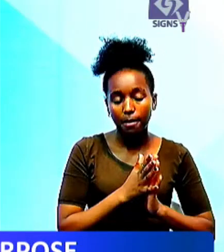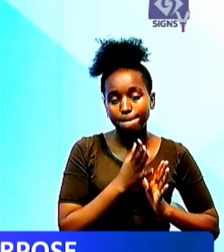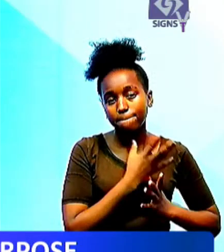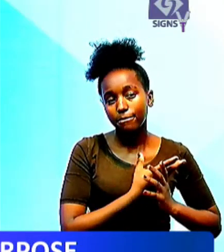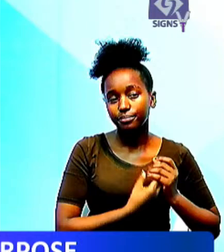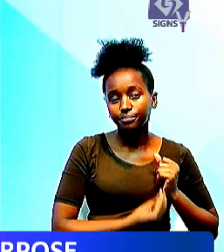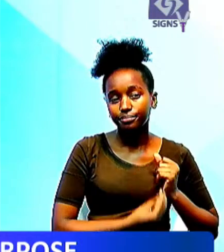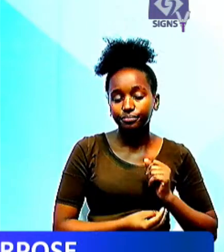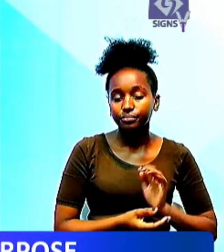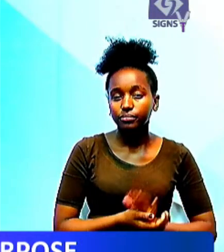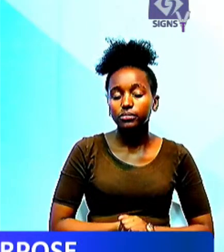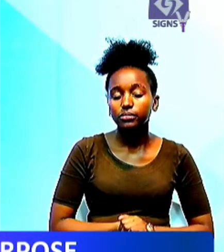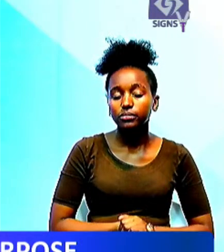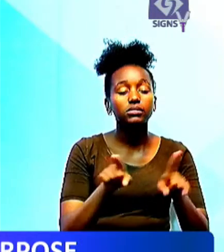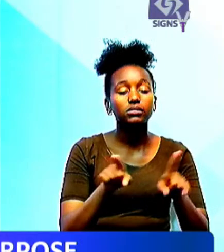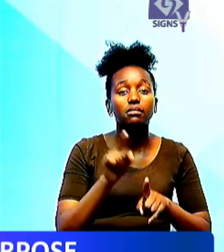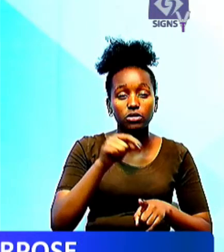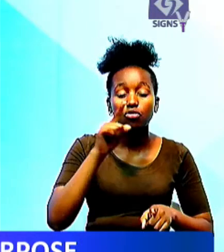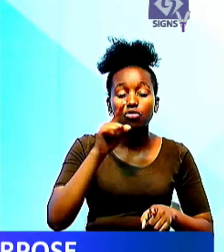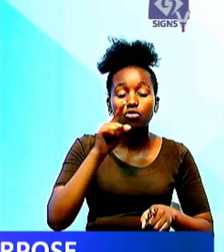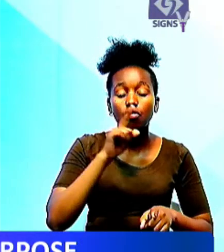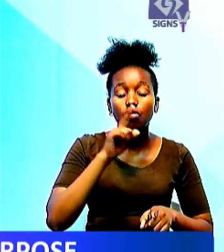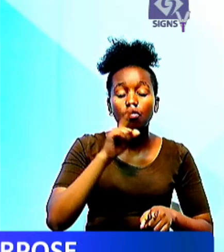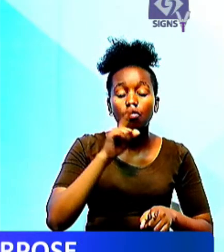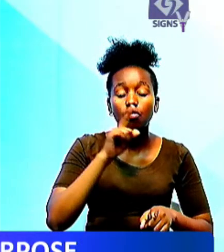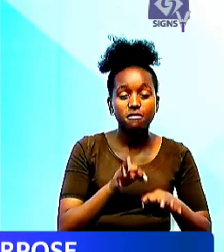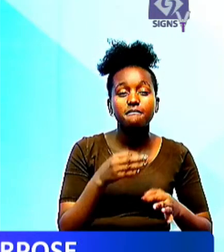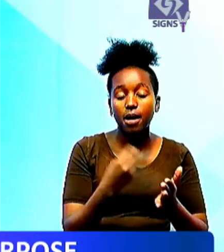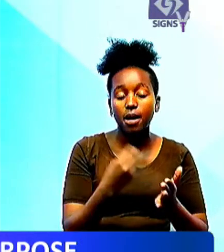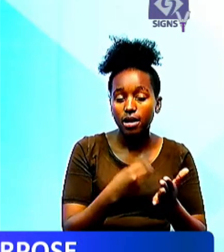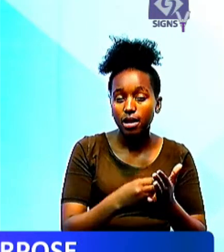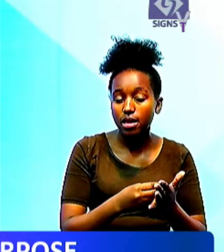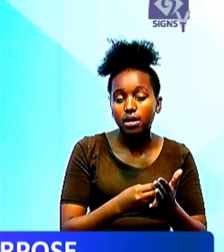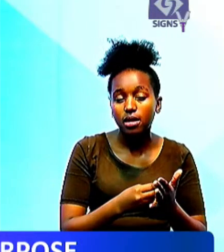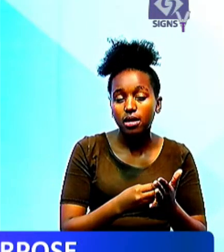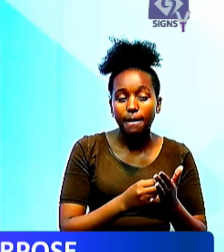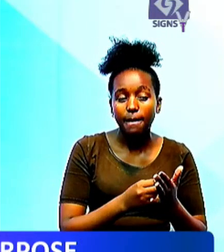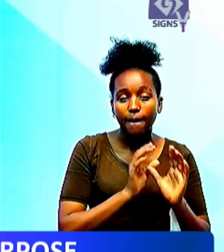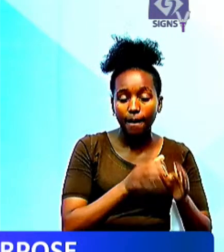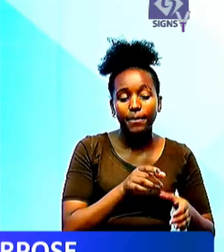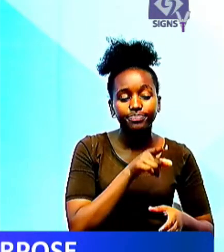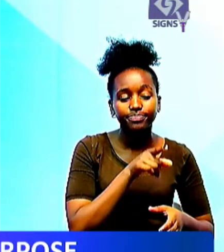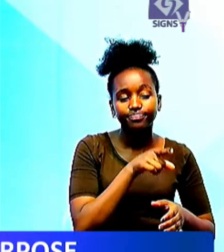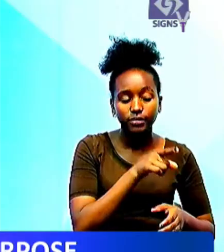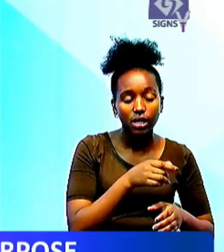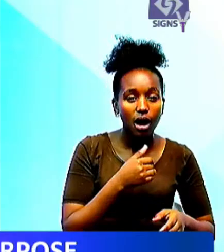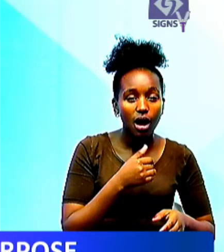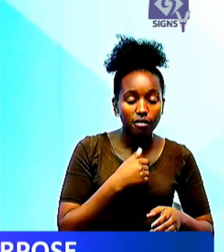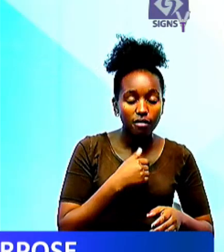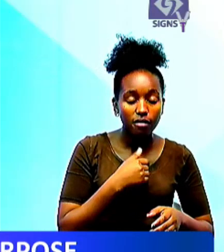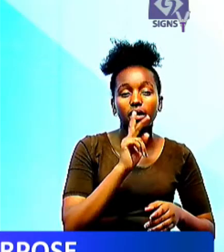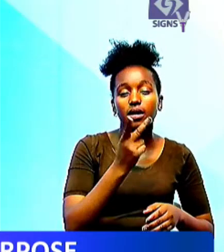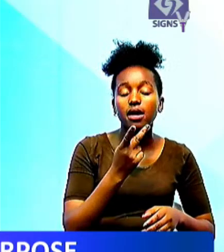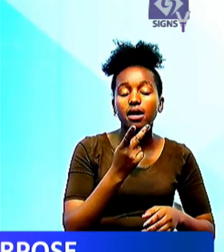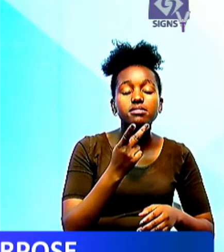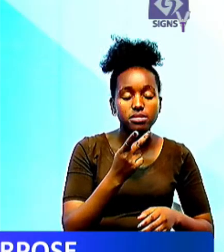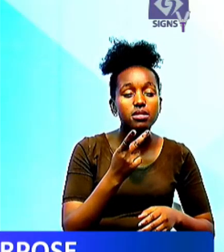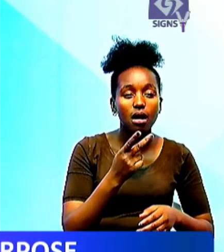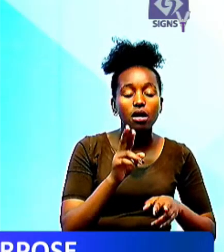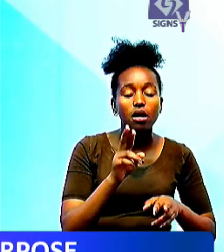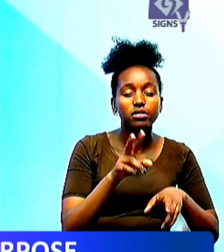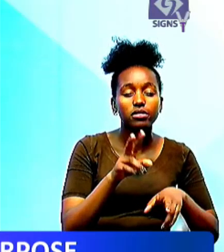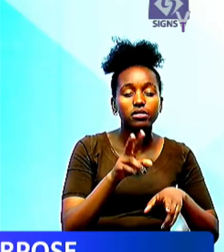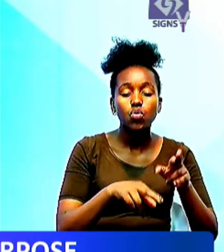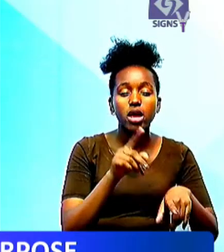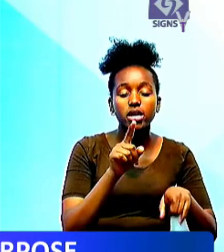this person offering this regulated by the Kenyan Capital Market Authority? You go to the website of the CMA, there's a somewhere called